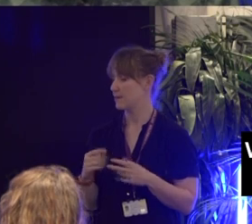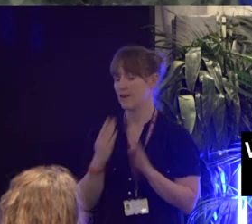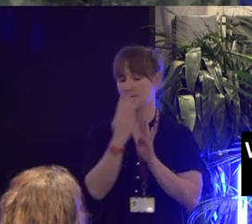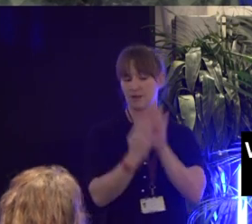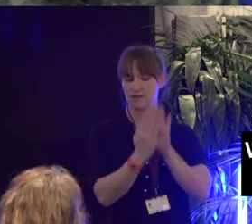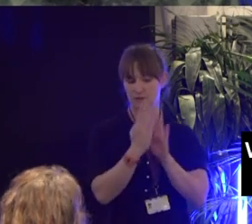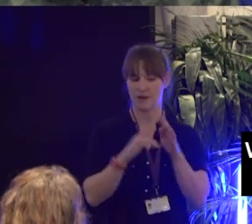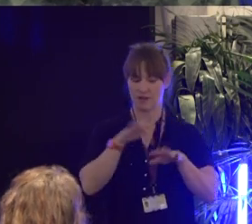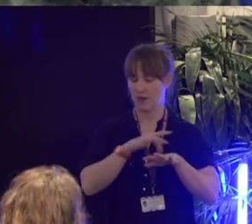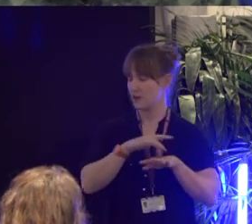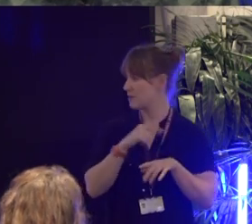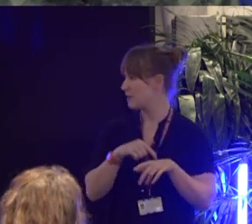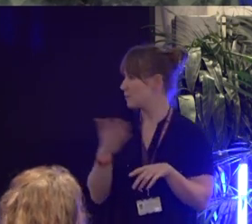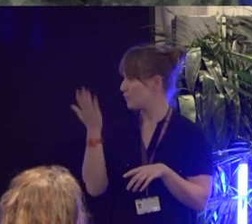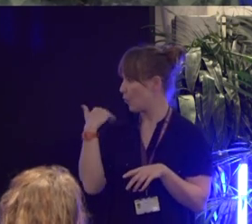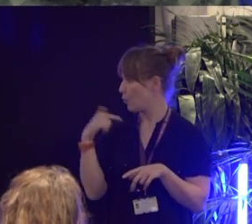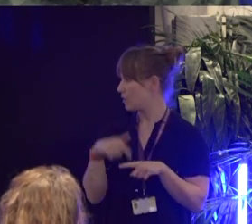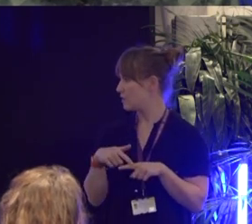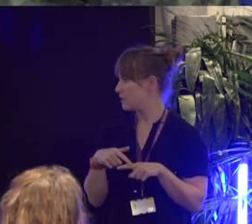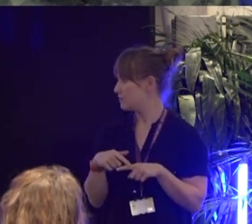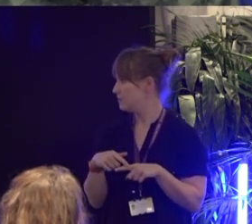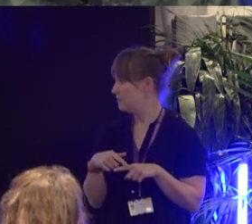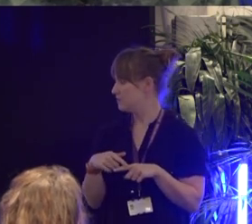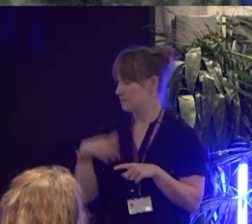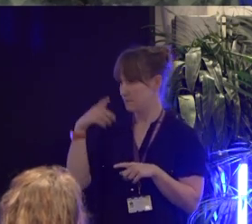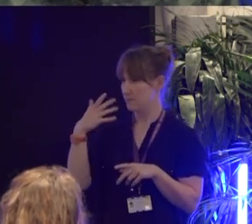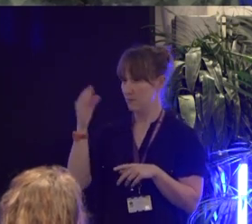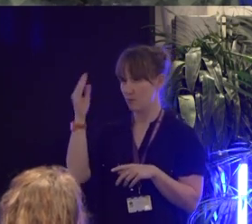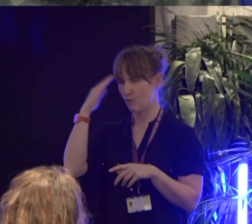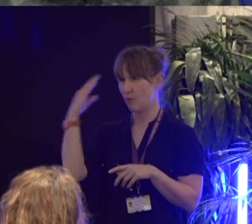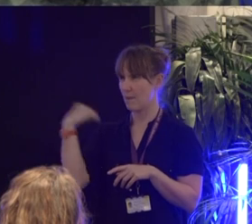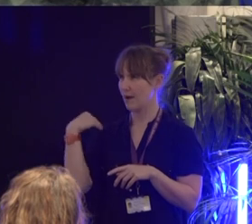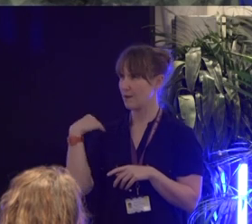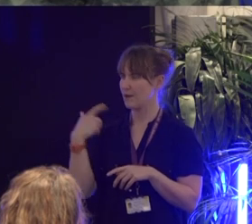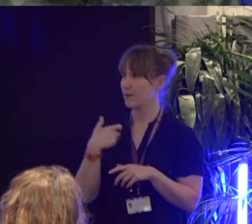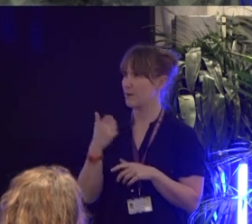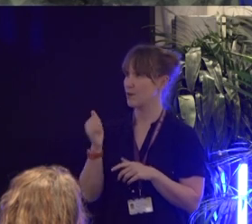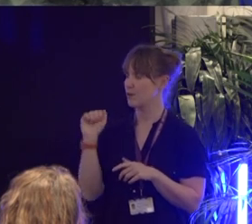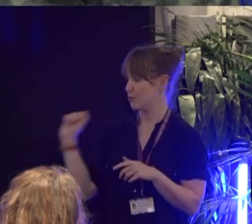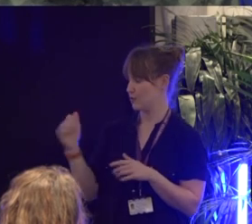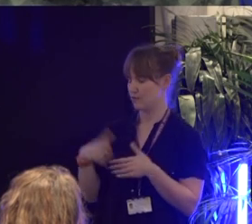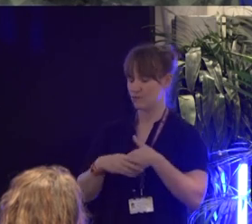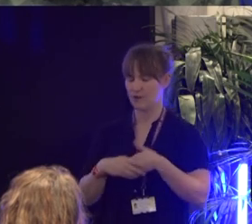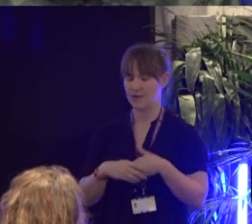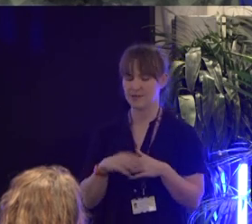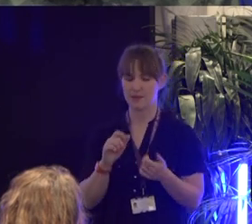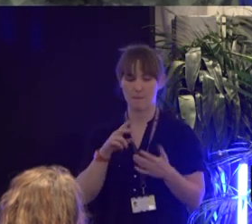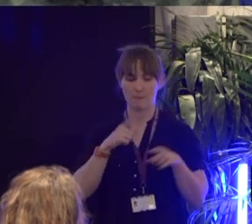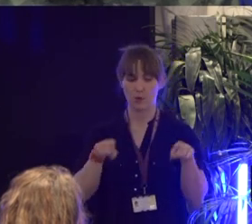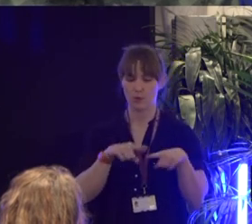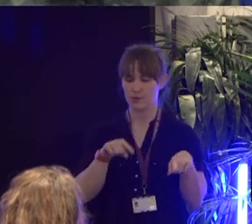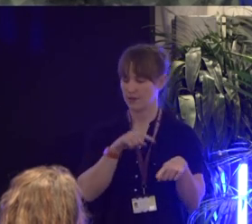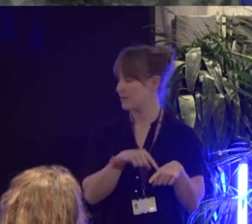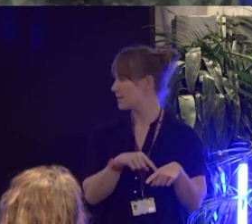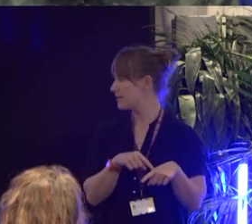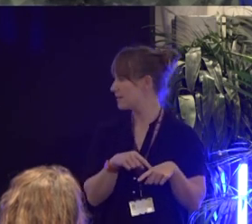stuff, kind of what reminded me of your friend's album is what I learned doing sort